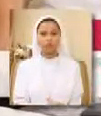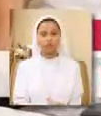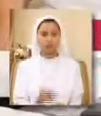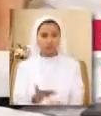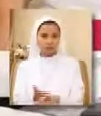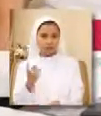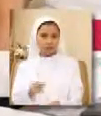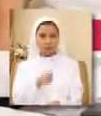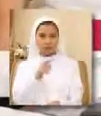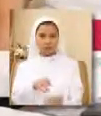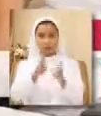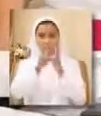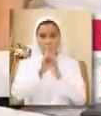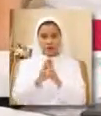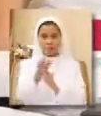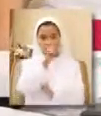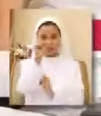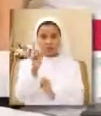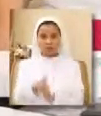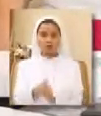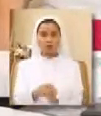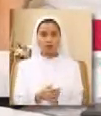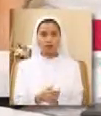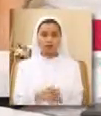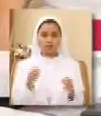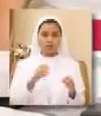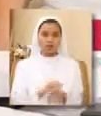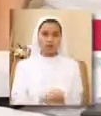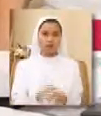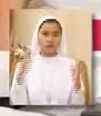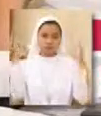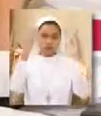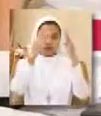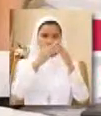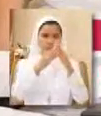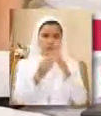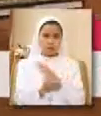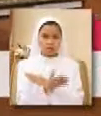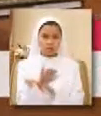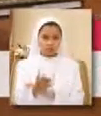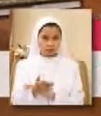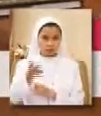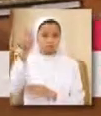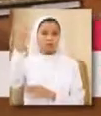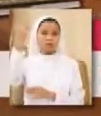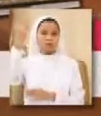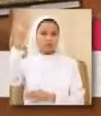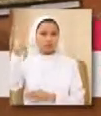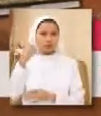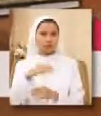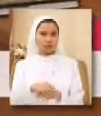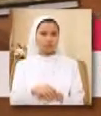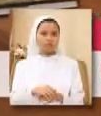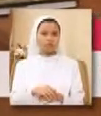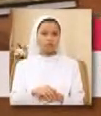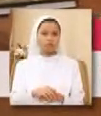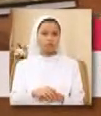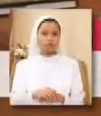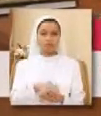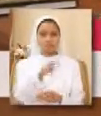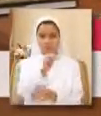sister, before you answer perhaps the question of Archbishop, you were once popularly known as the MOP